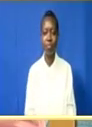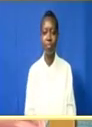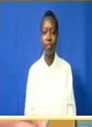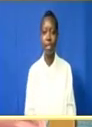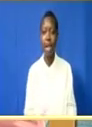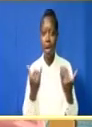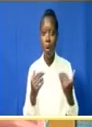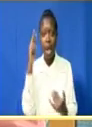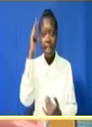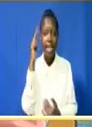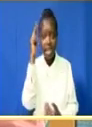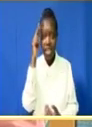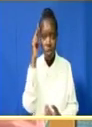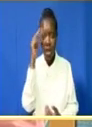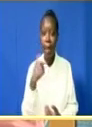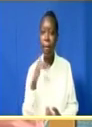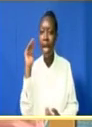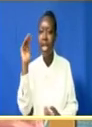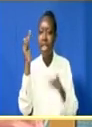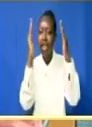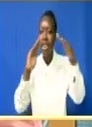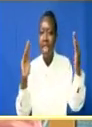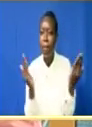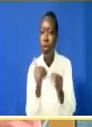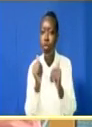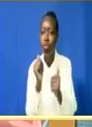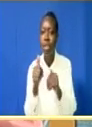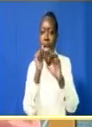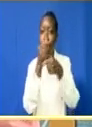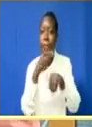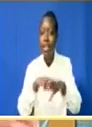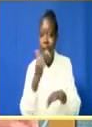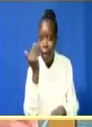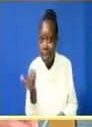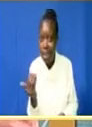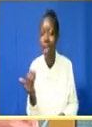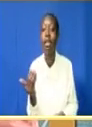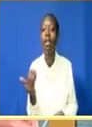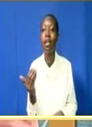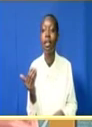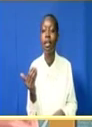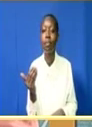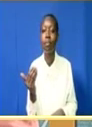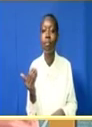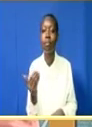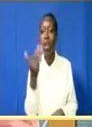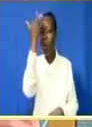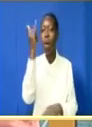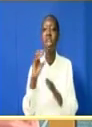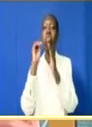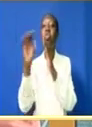the reason I've asked you, that pot that you made in lower grades, that looked like a pot. Yeah. Why did you throw it